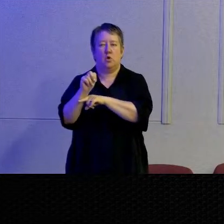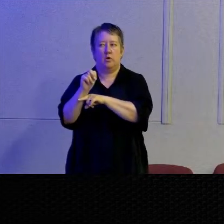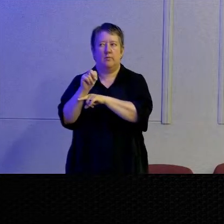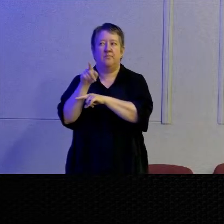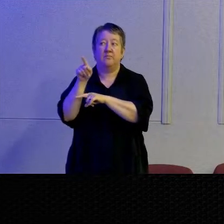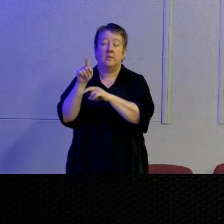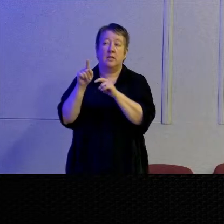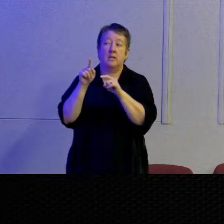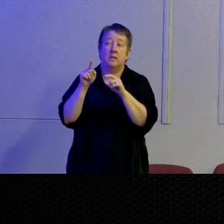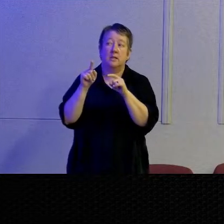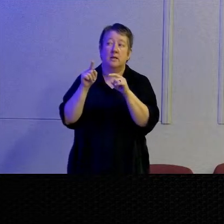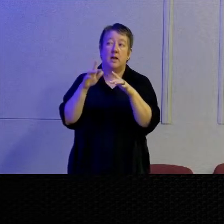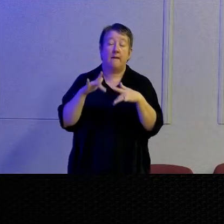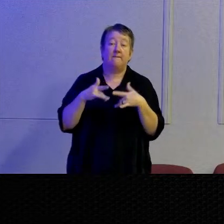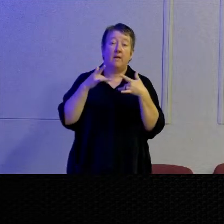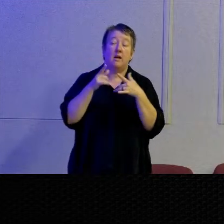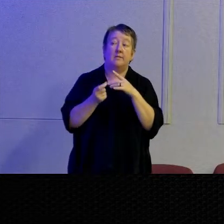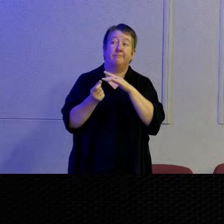by the ATLAS experiment.